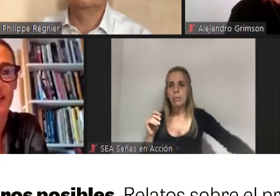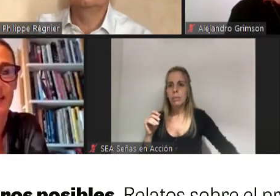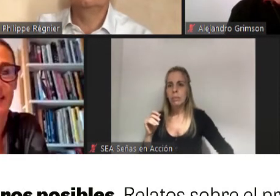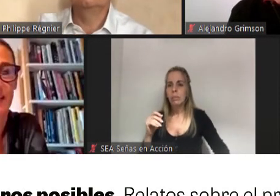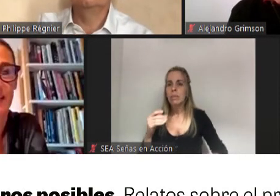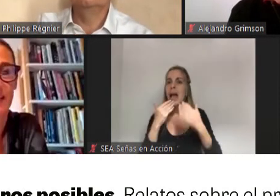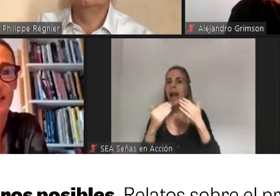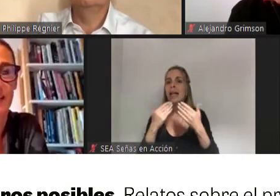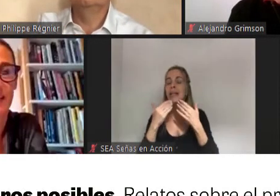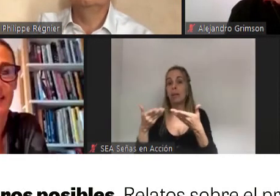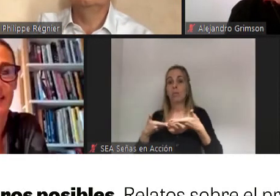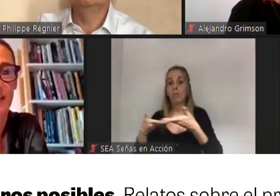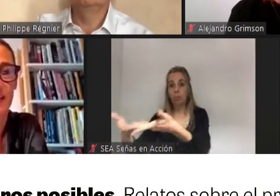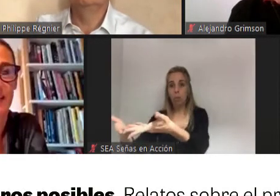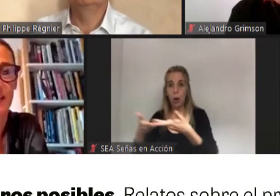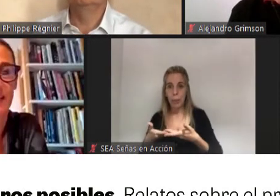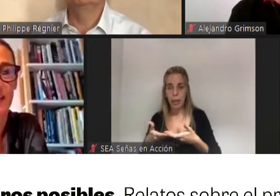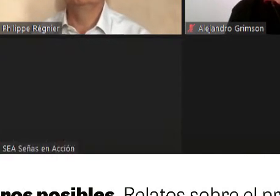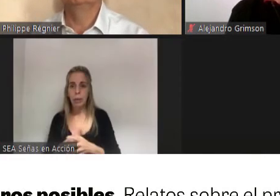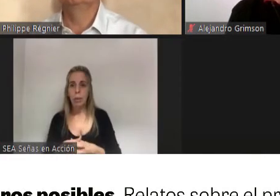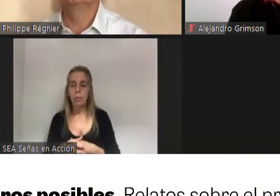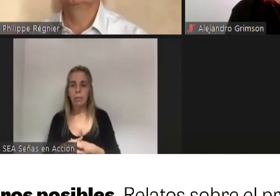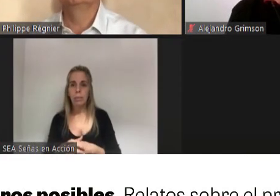Thank you for inviting me.